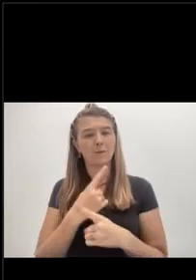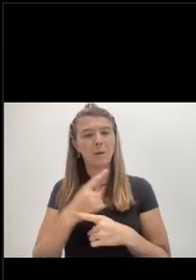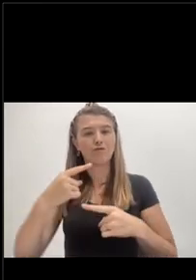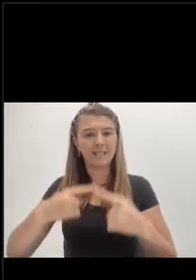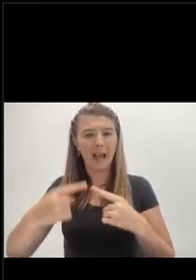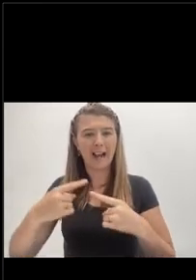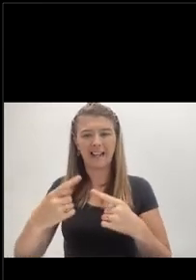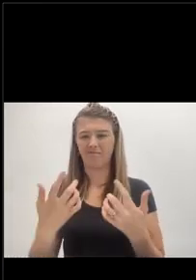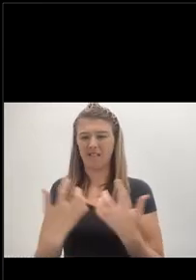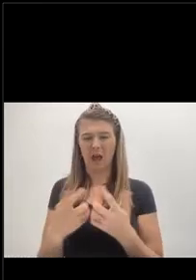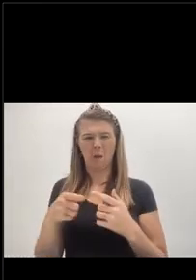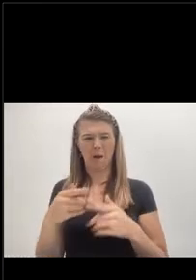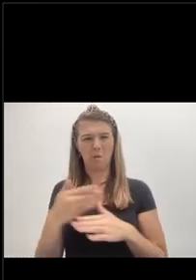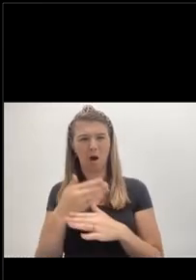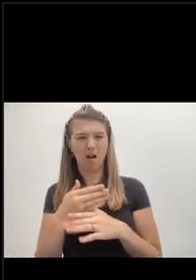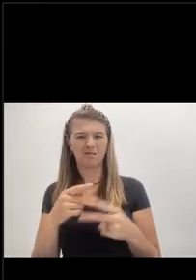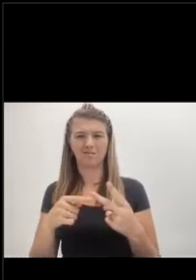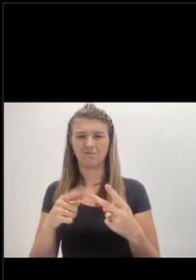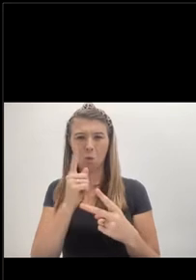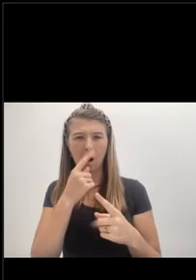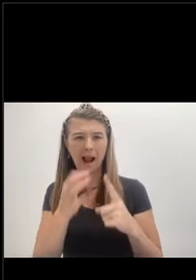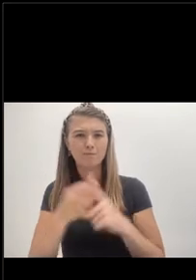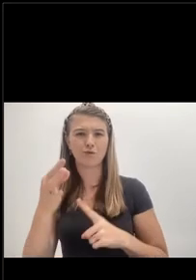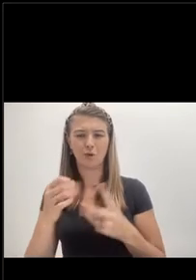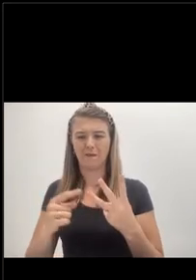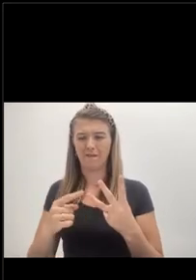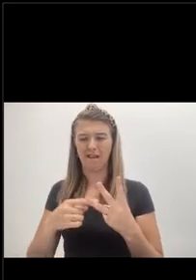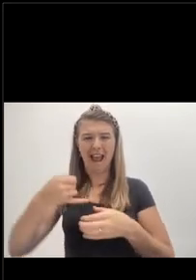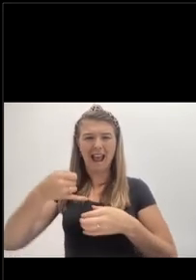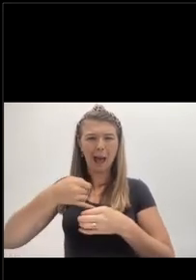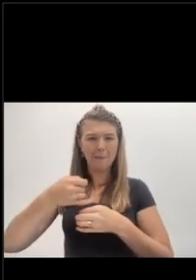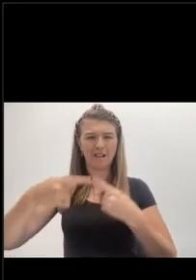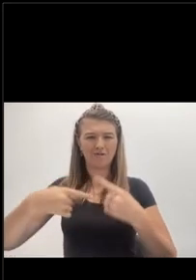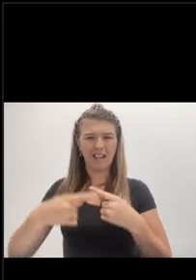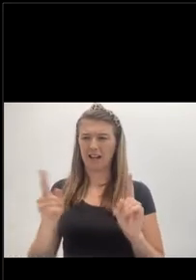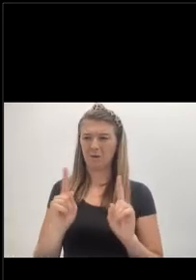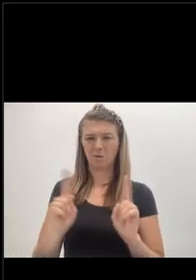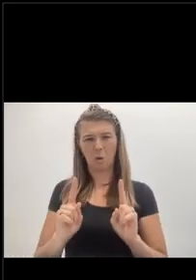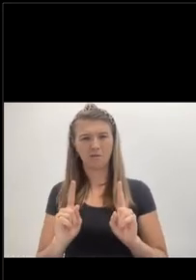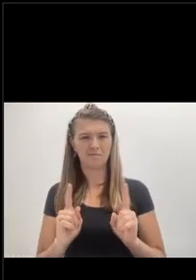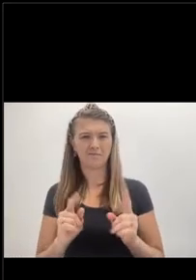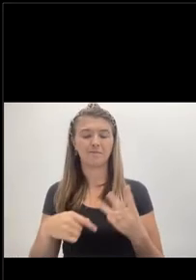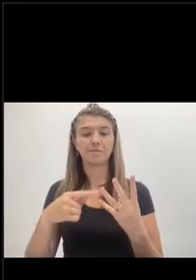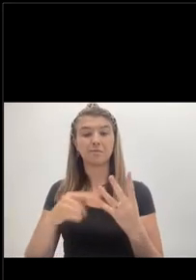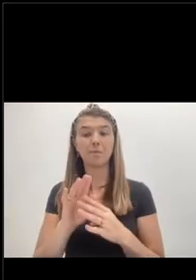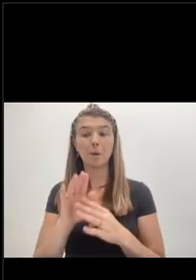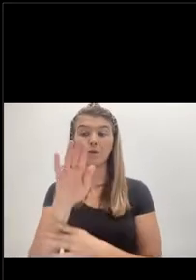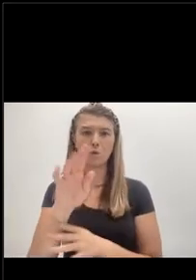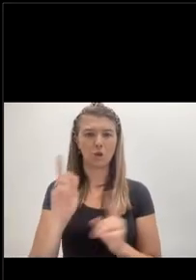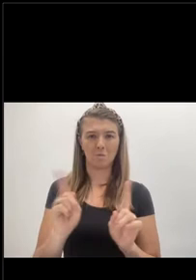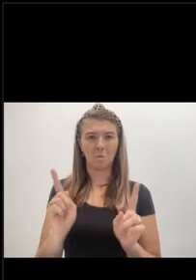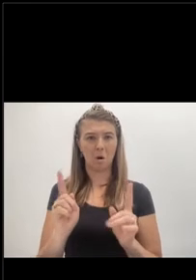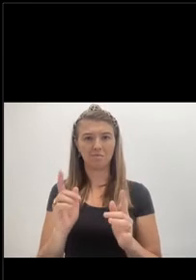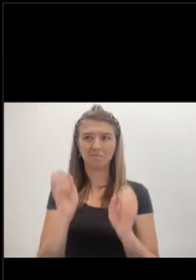where do the technologies known as chemical recycling fit in? What does the future look like for a circular economy for plastic? So we know